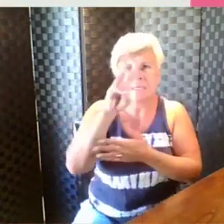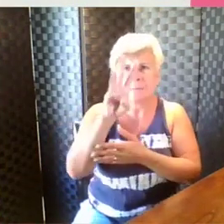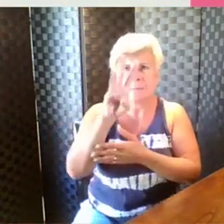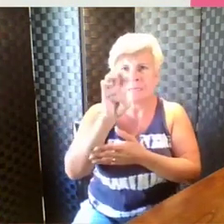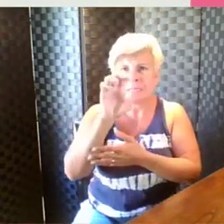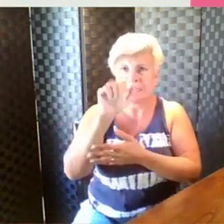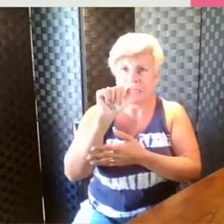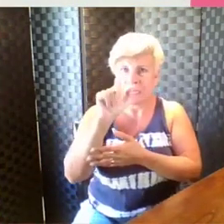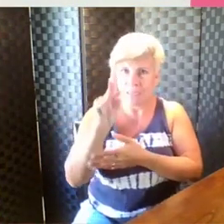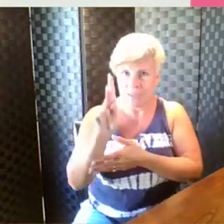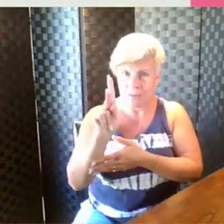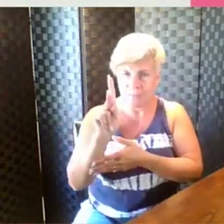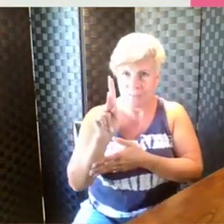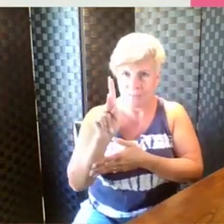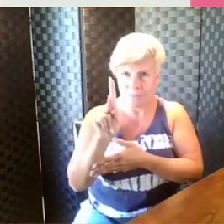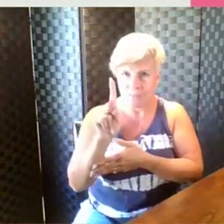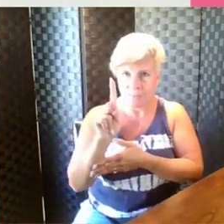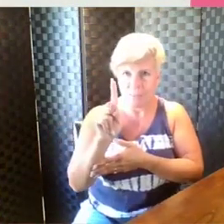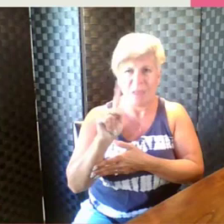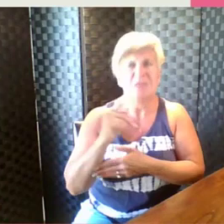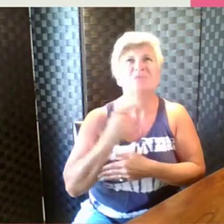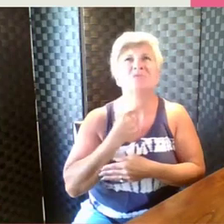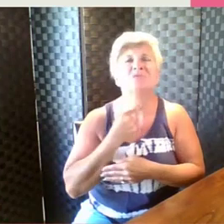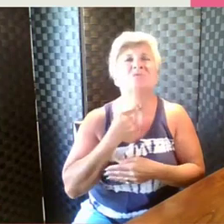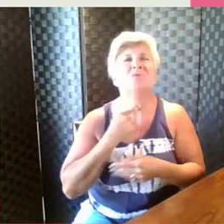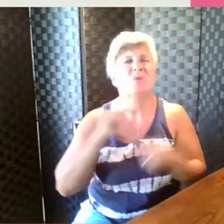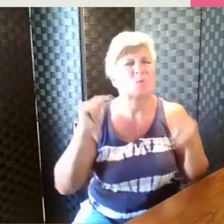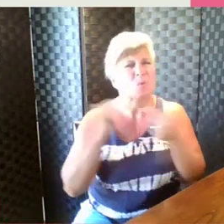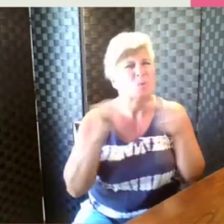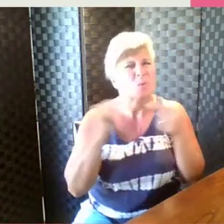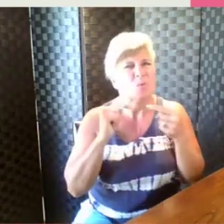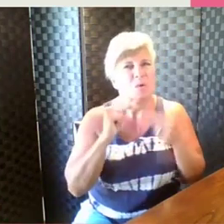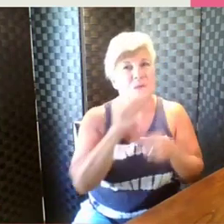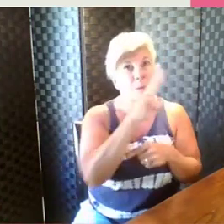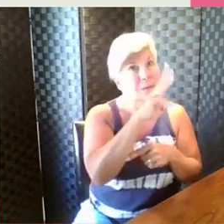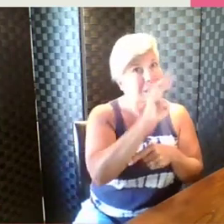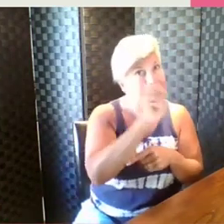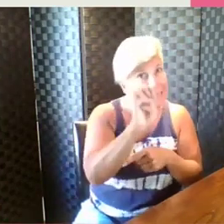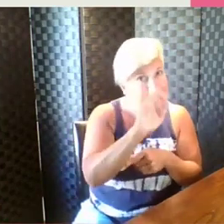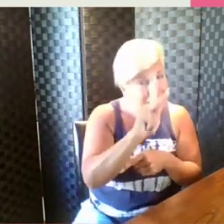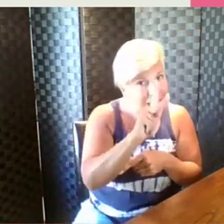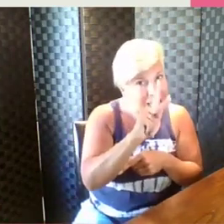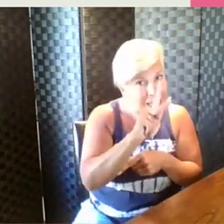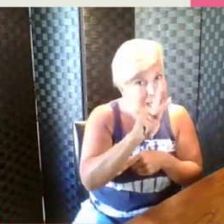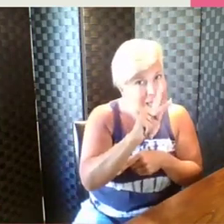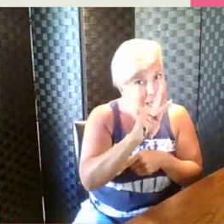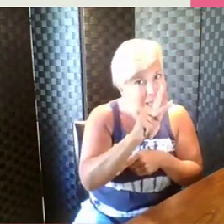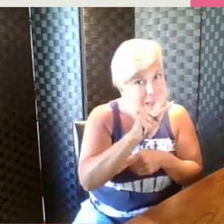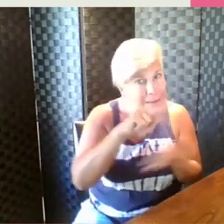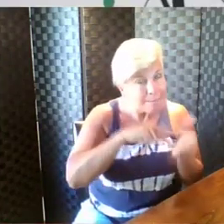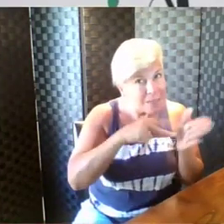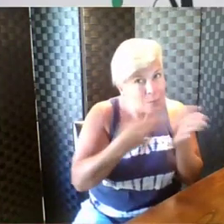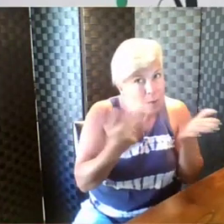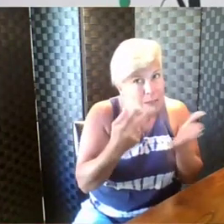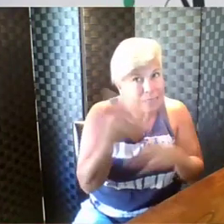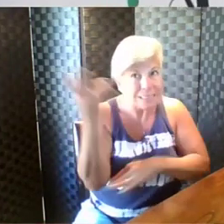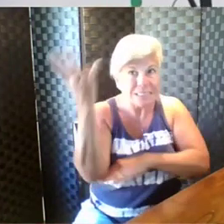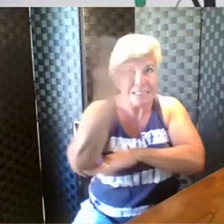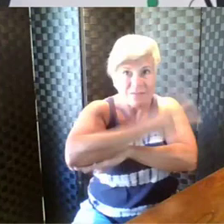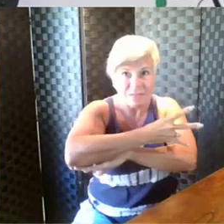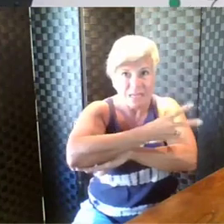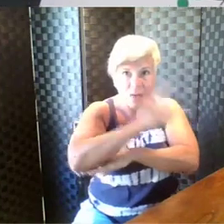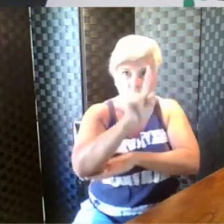W-E-A-K, and had a sore throat. So W-E-E-K is talking about 7 days in a